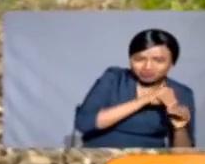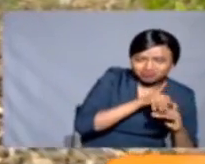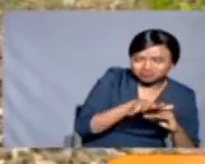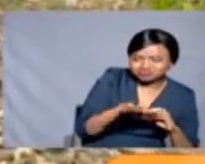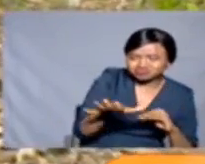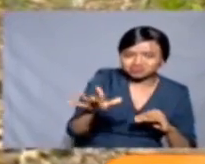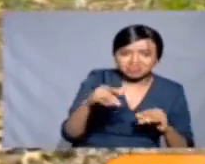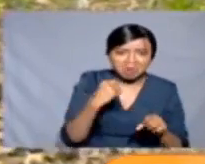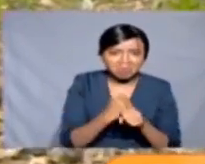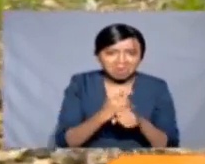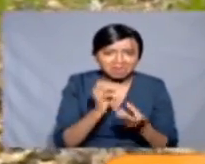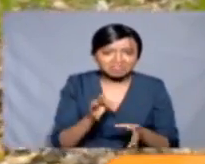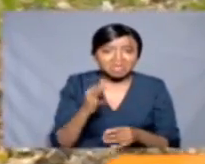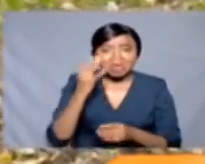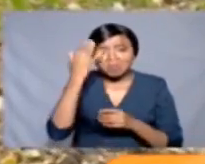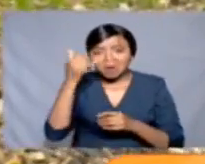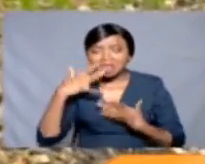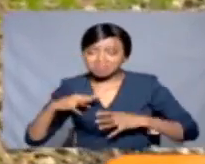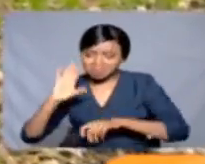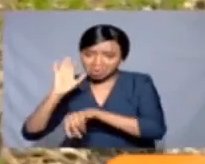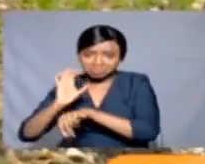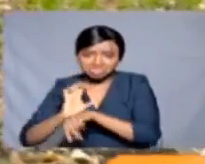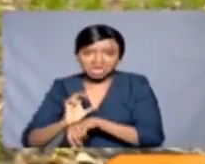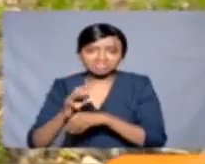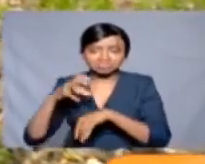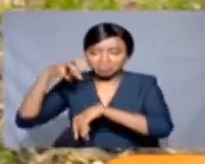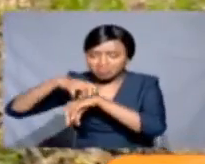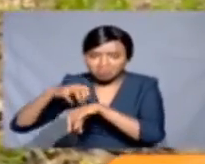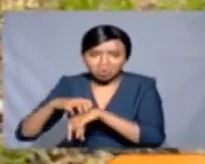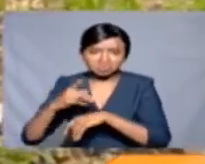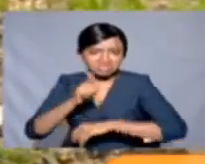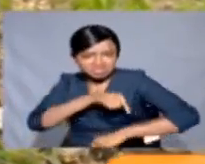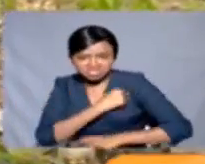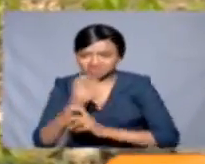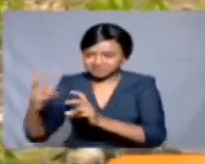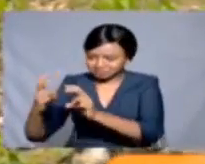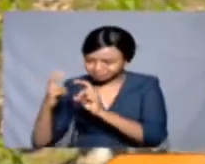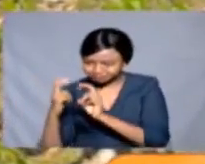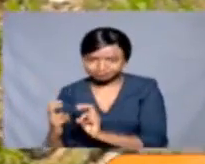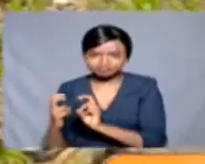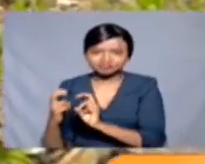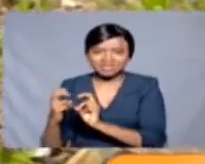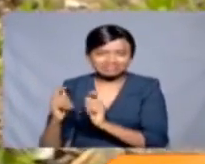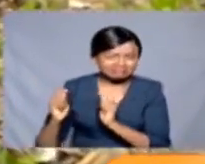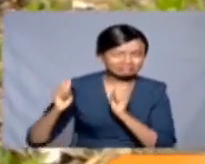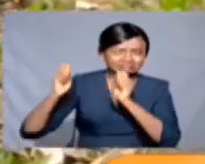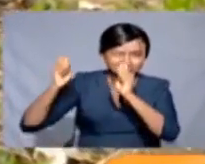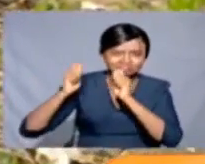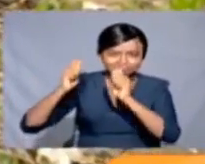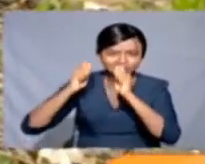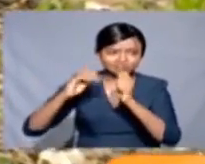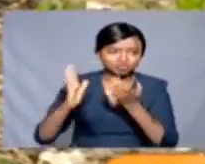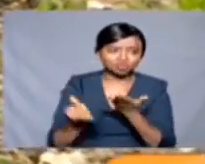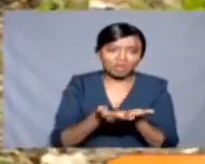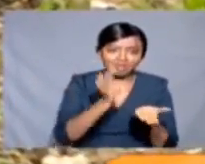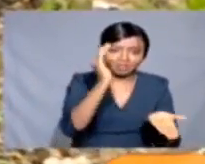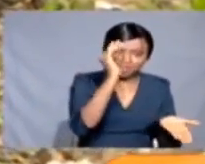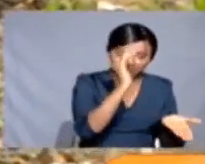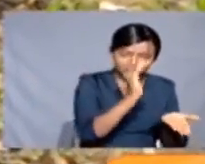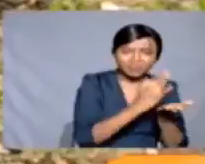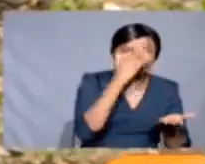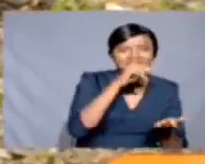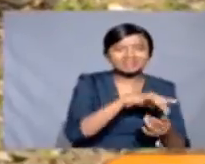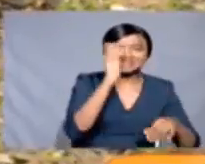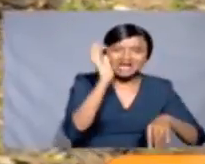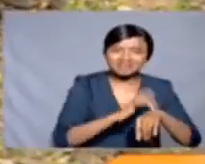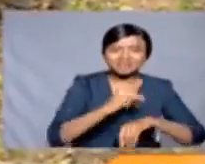msikiti na viongozi wengine walikaa chini pamoja kina chief. Ikabidi watu wamedemonstrate kaisha. Sababu ilikuwa ina affect